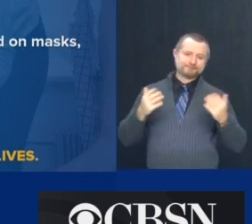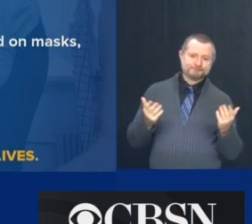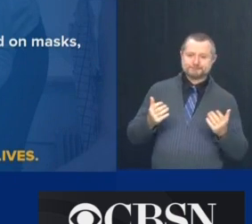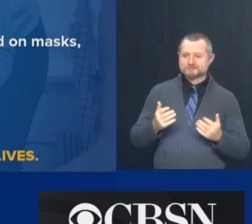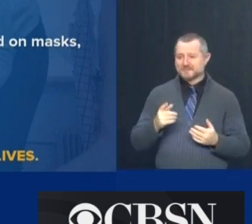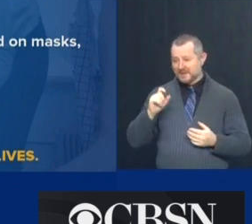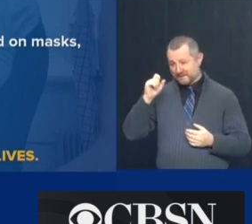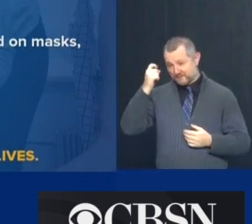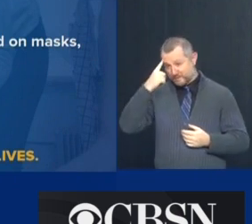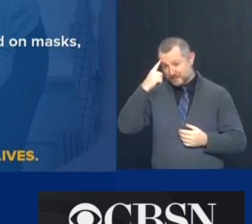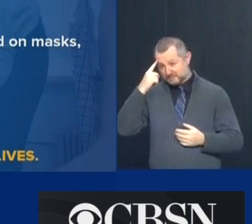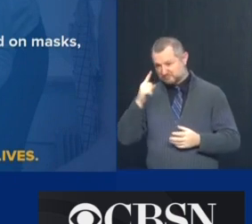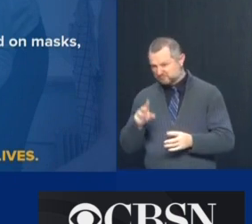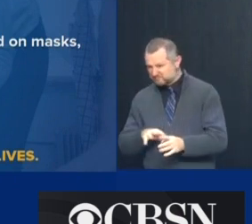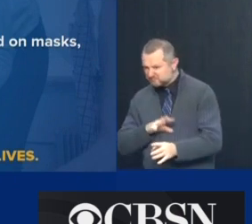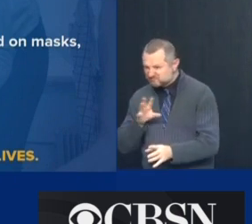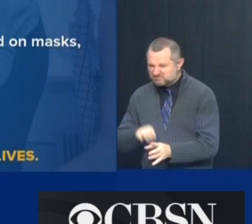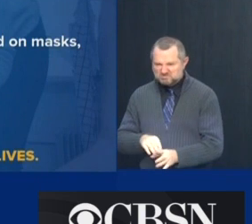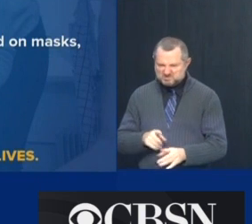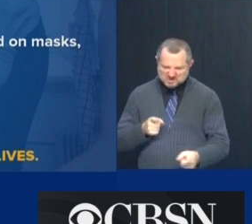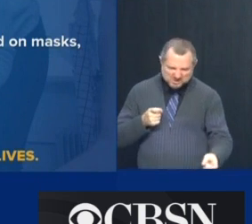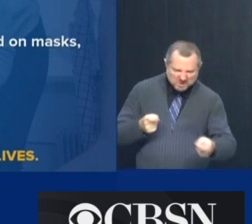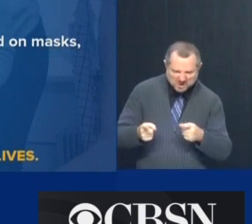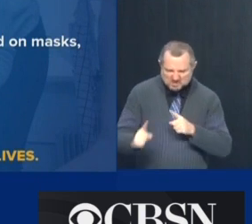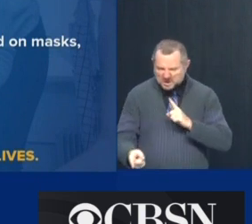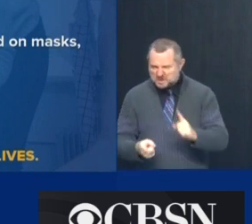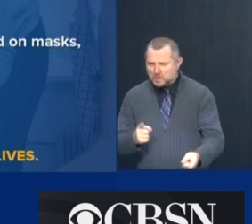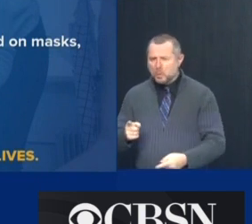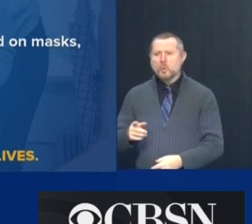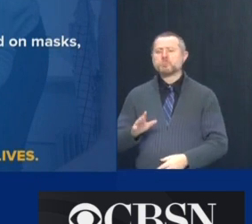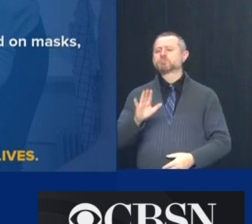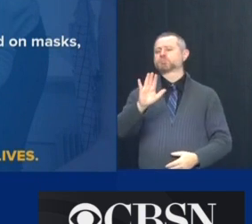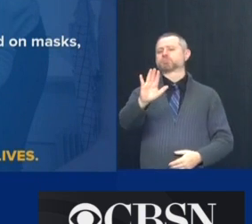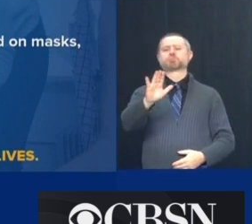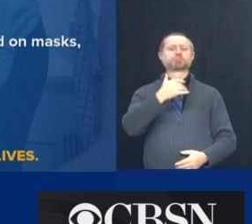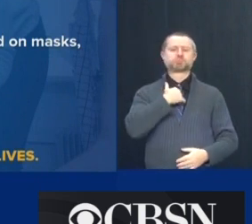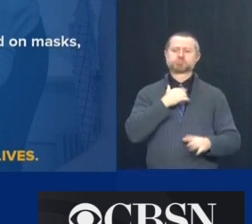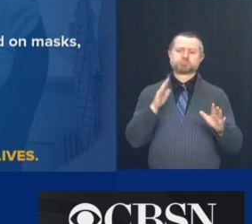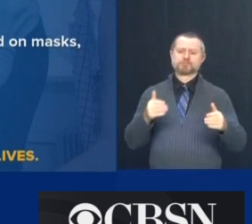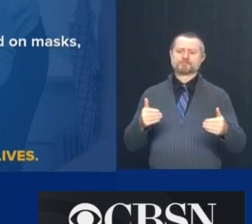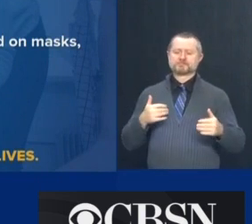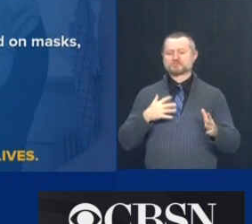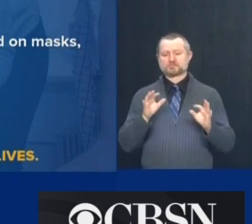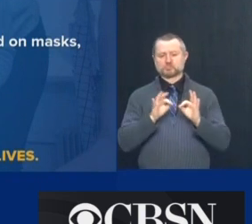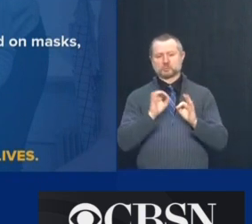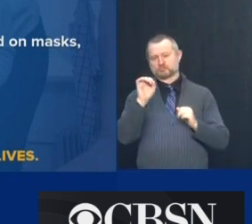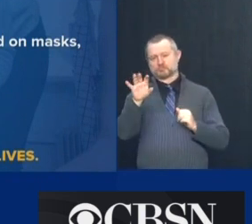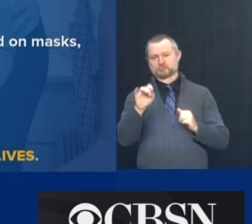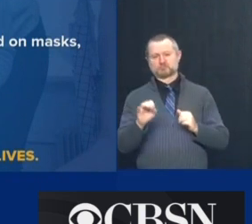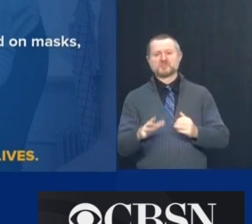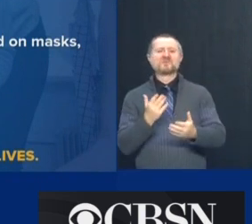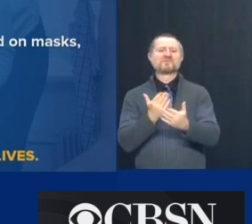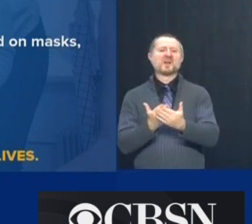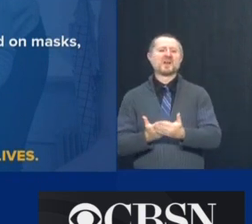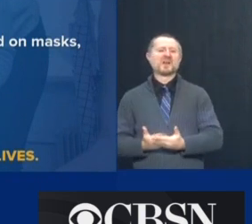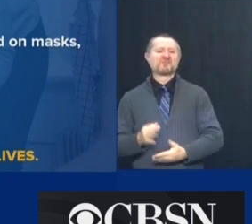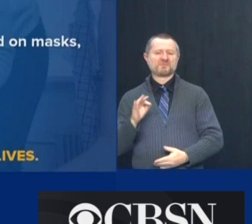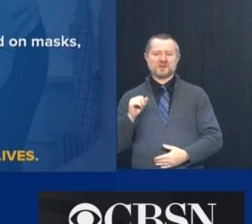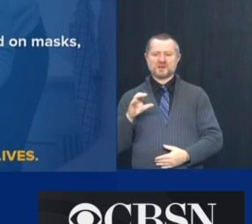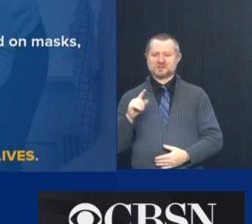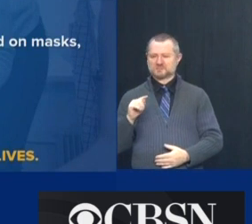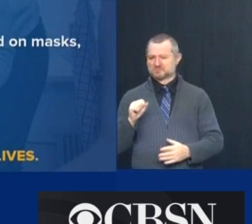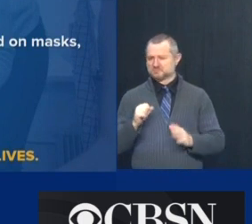government being overly dramatic. These are just facts. And look, I've heard the political back